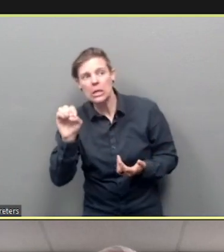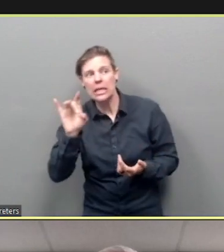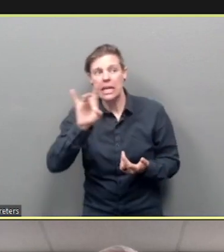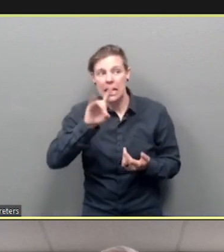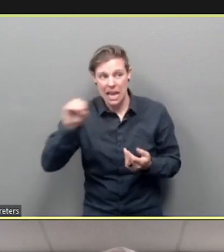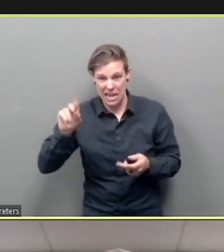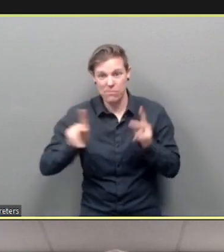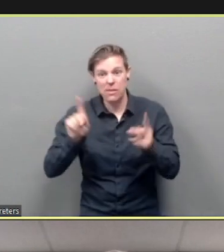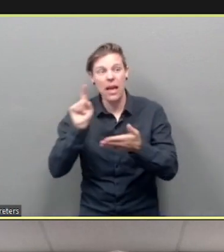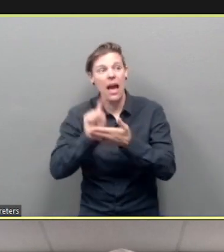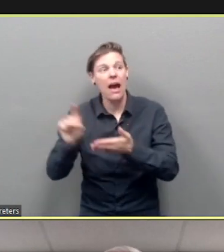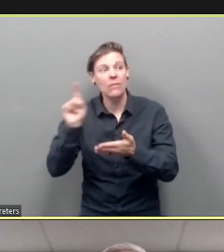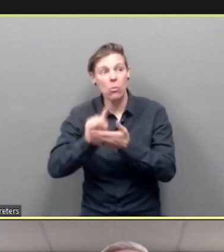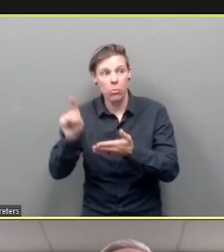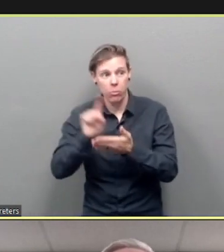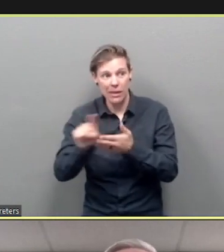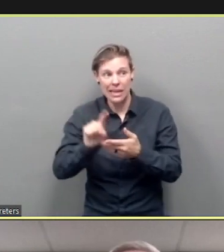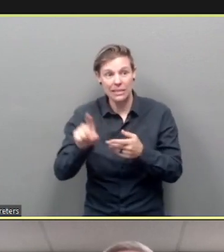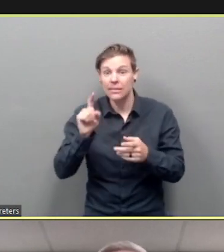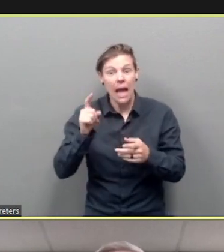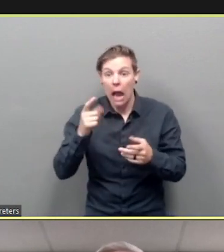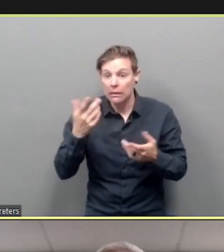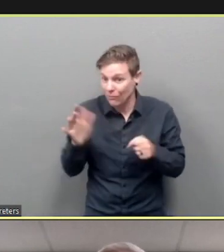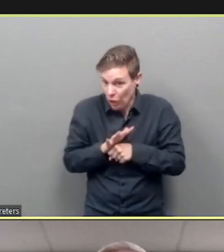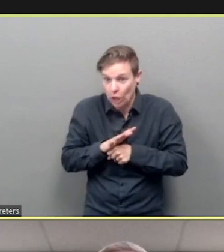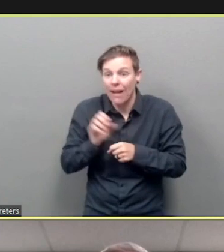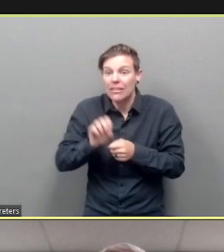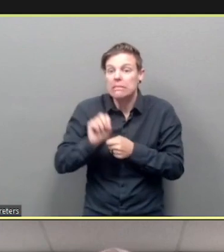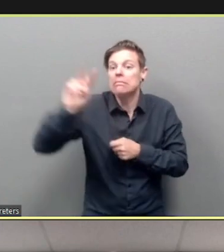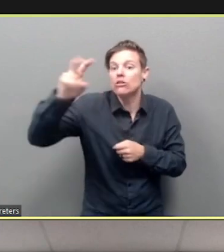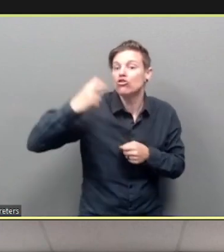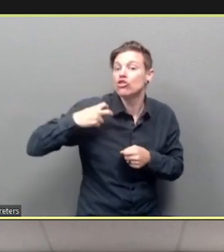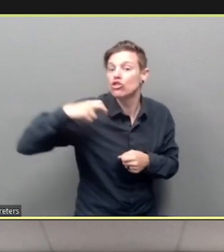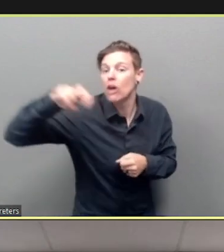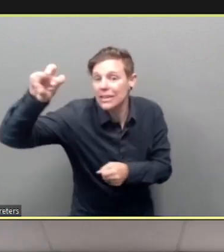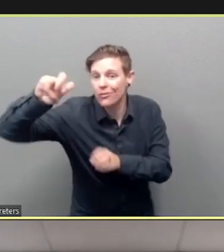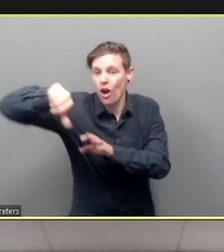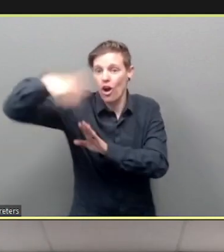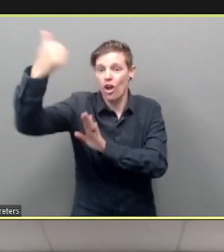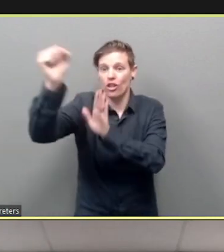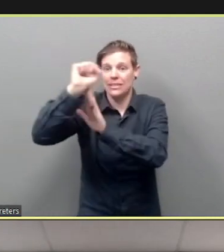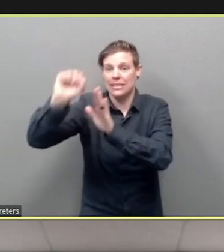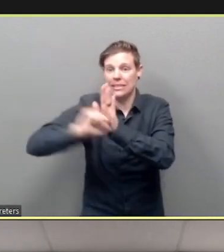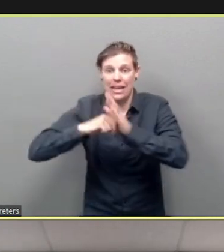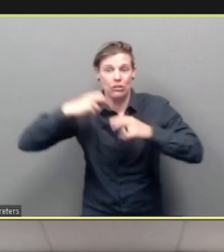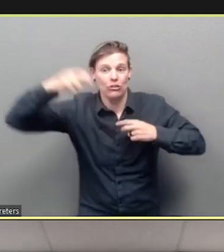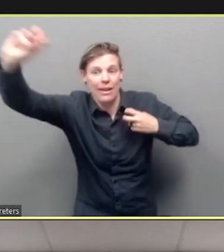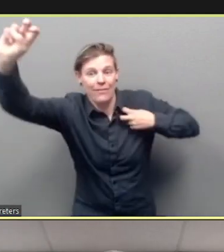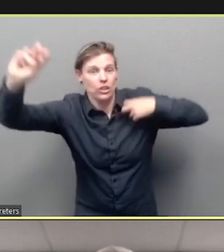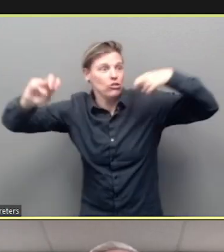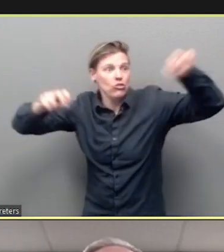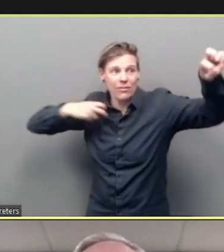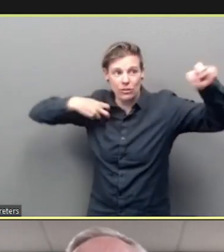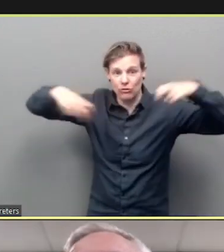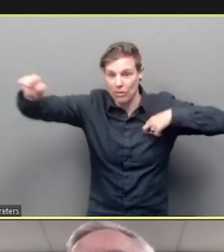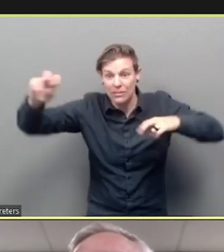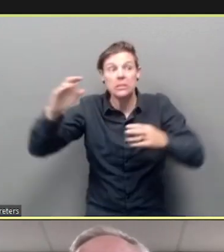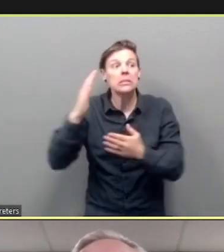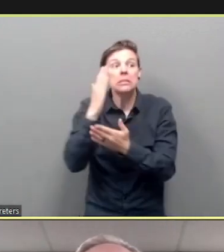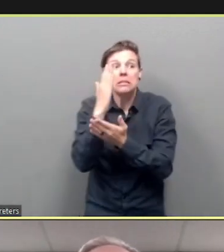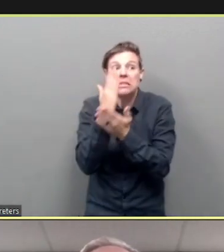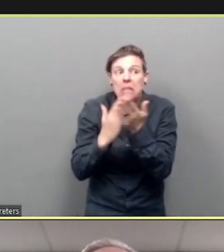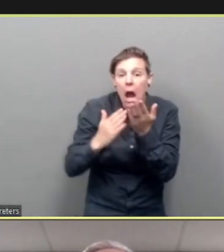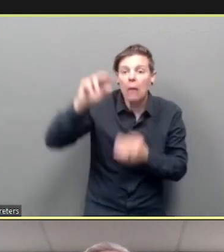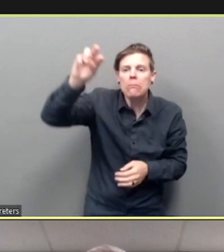out of state for hospital care. We tend to take about 2 or 3 transfers from out of state into state for